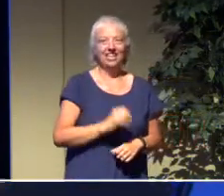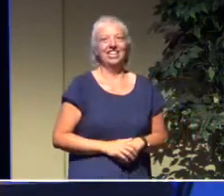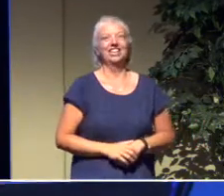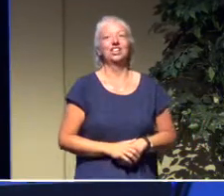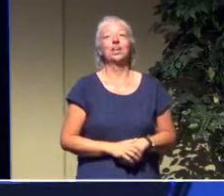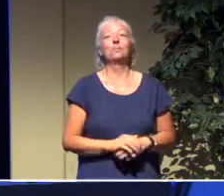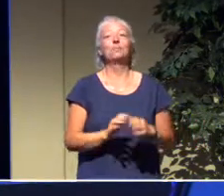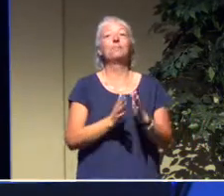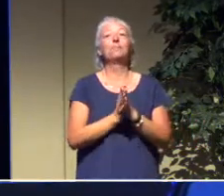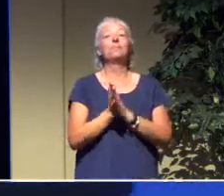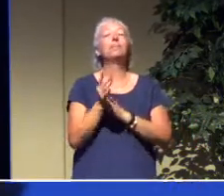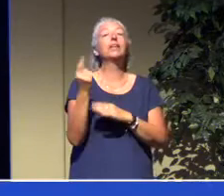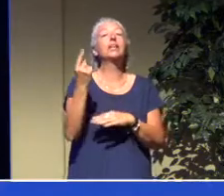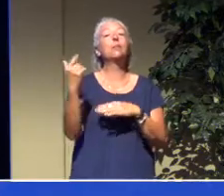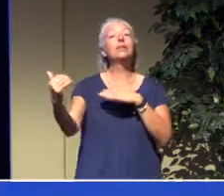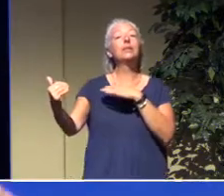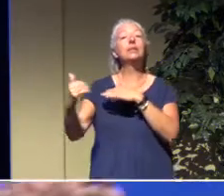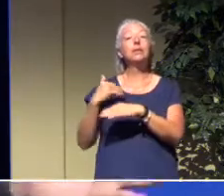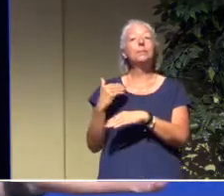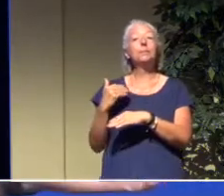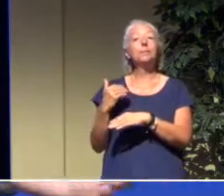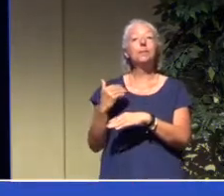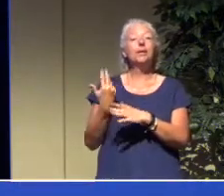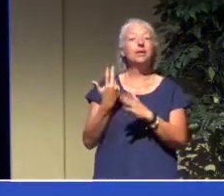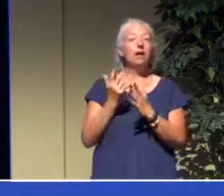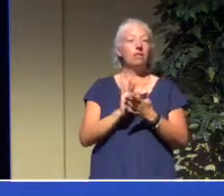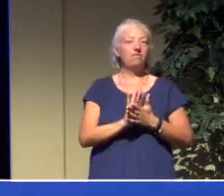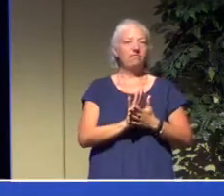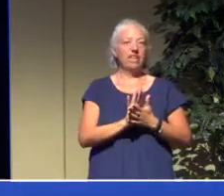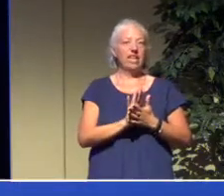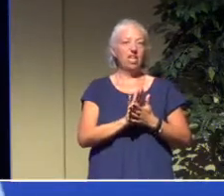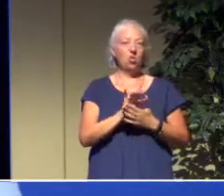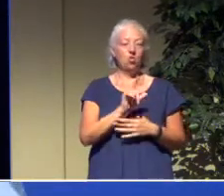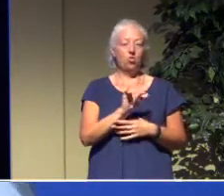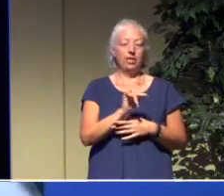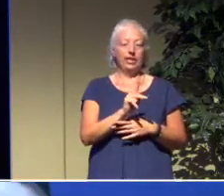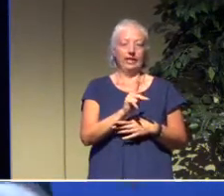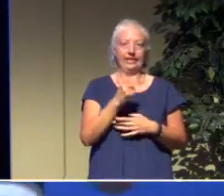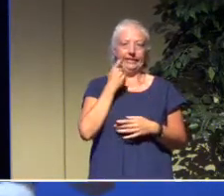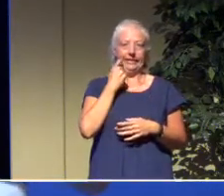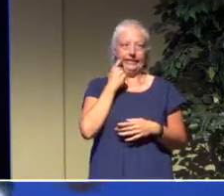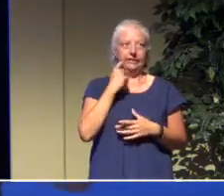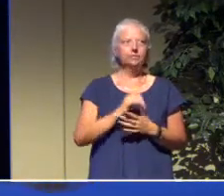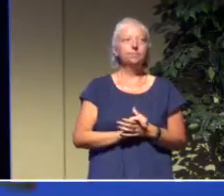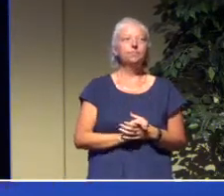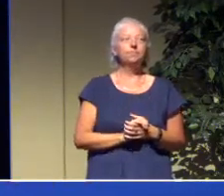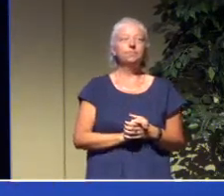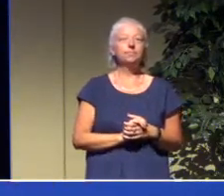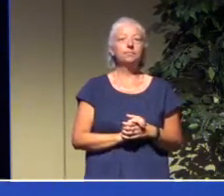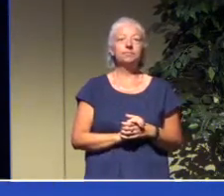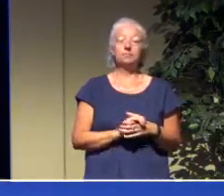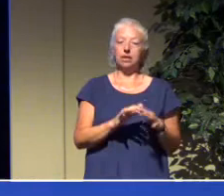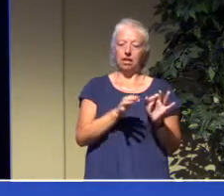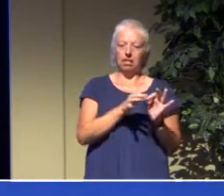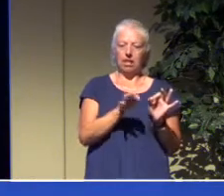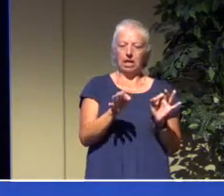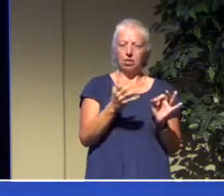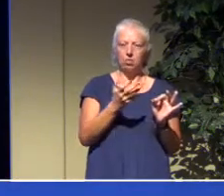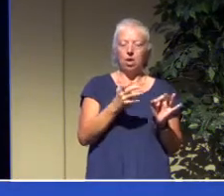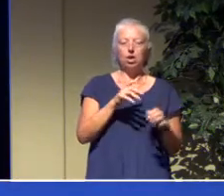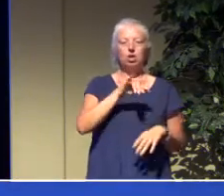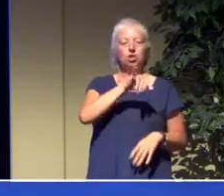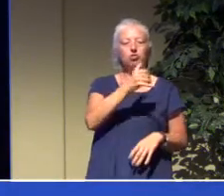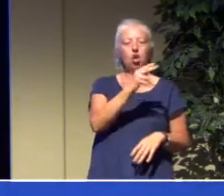Somebody sent me a video link this week, and it was a video link of John